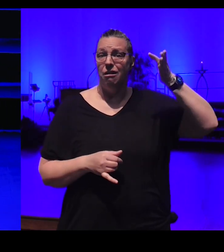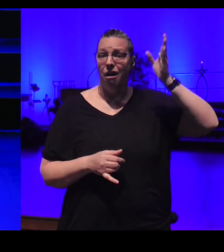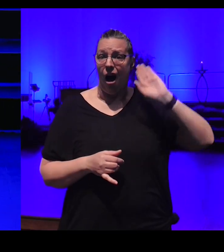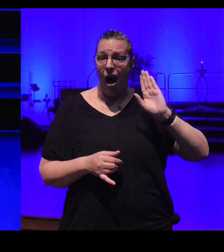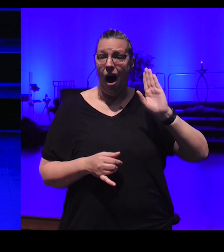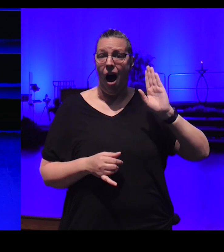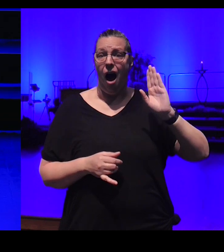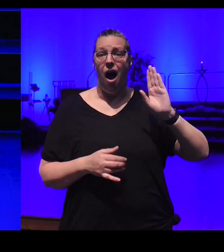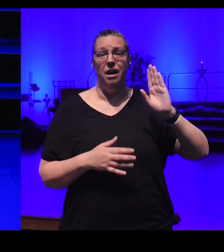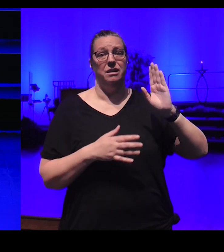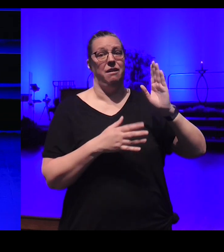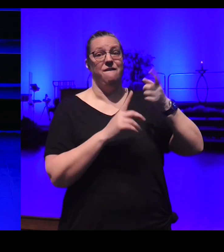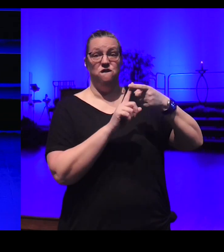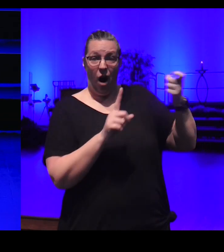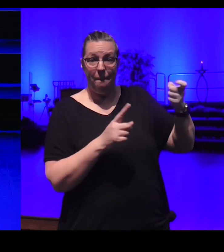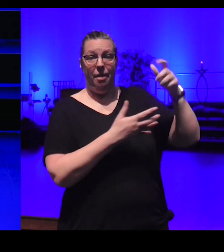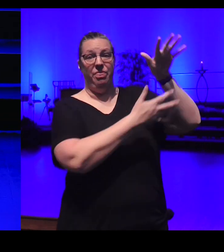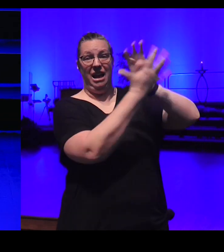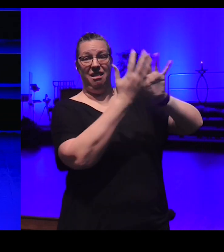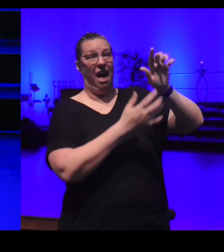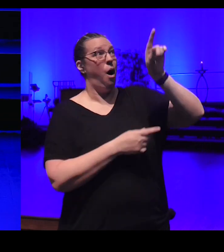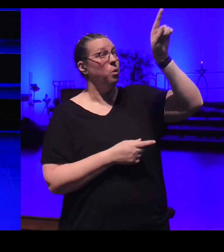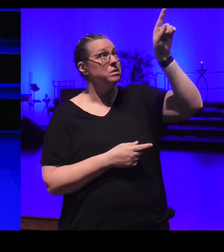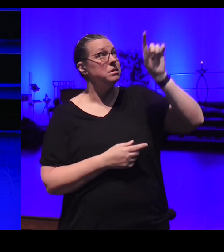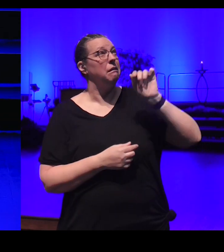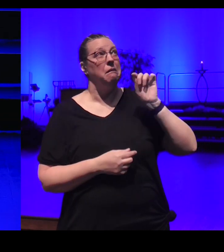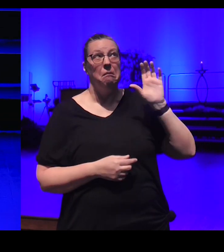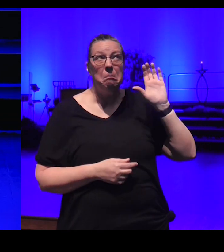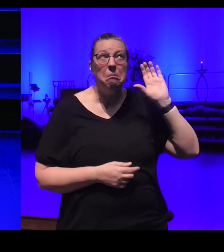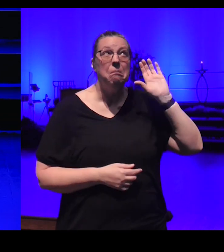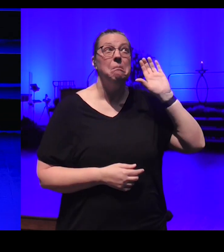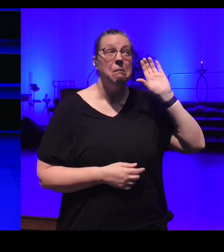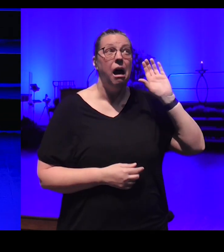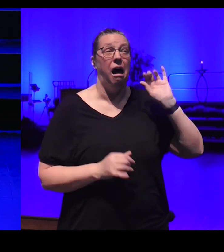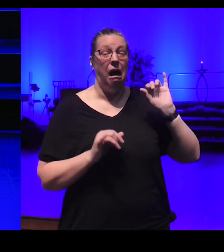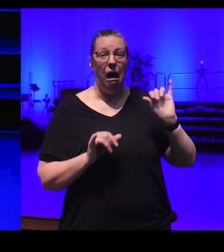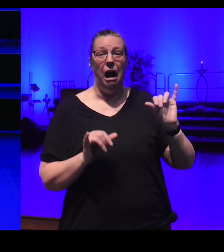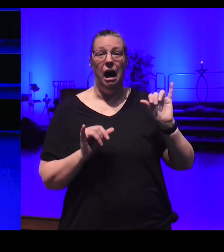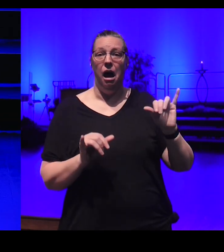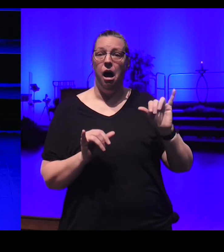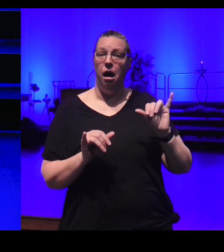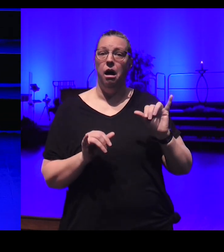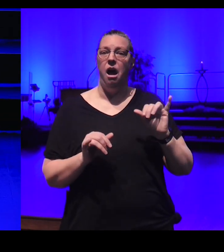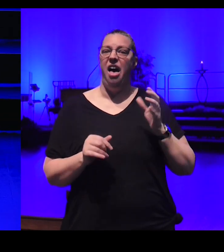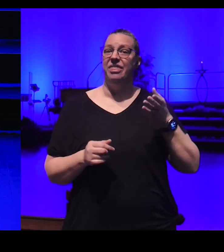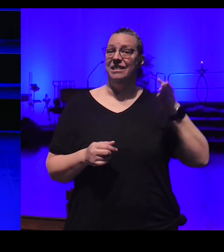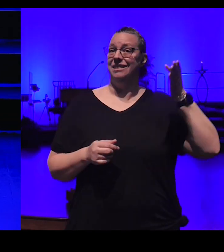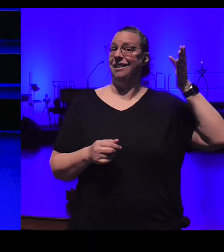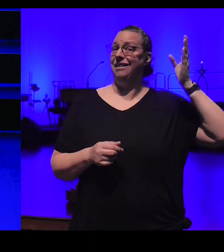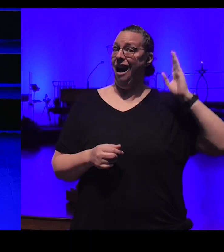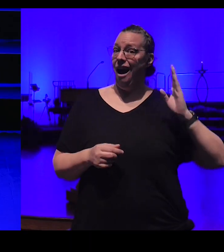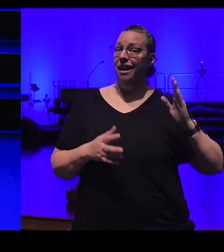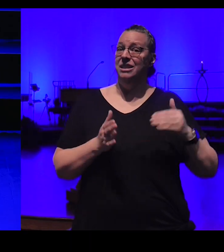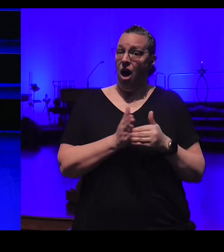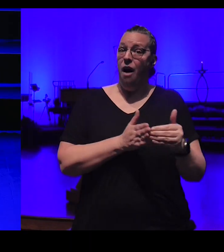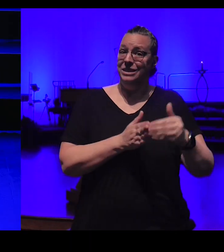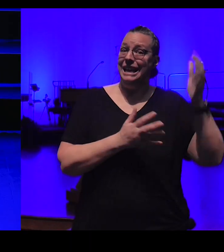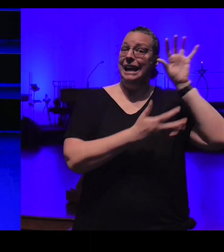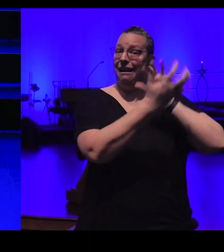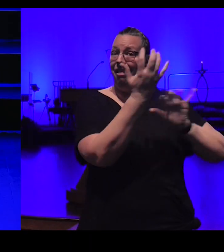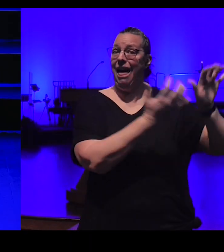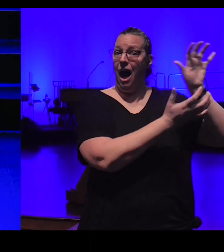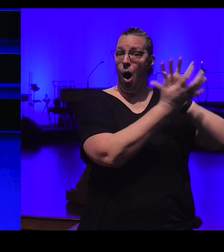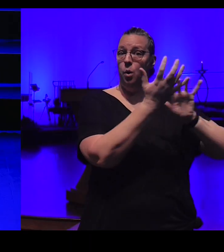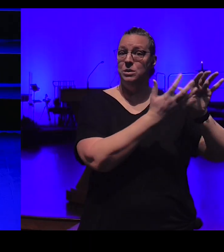which parted those clouds. And isn't that a bit how life is? The voice of God is enshrouded often. We have to